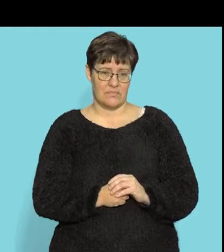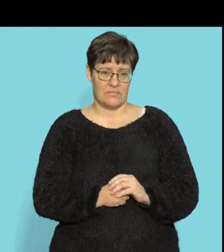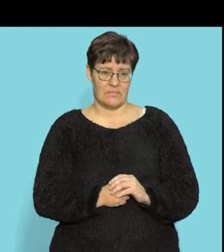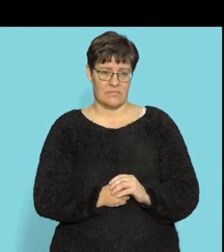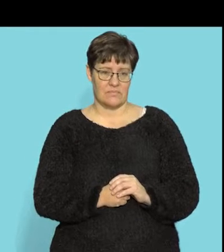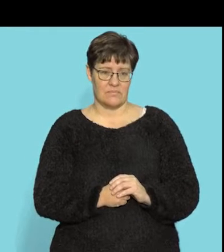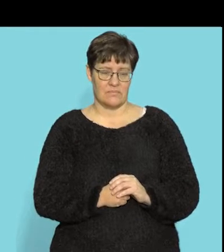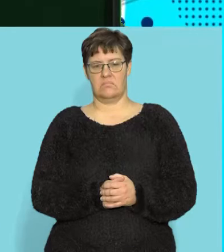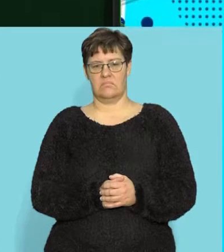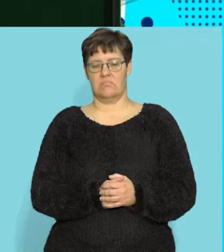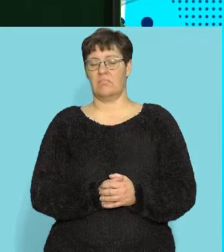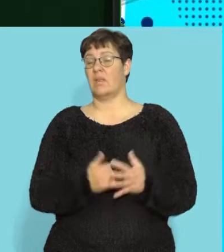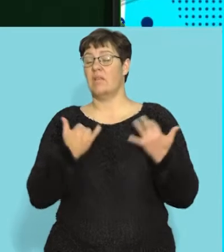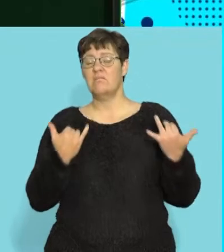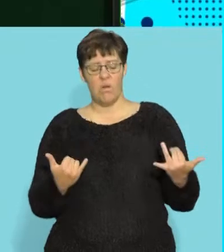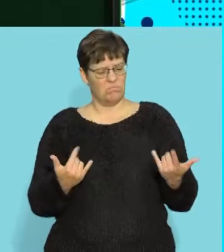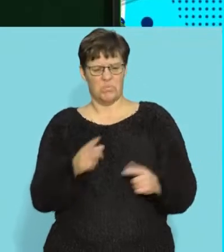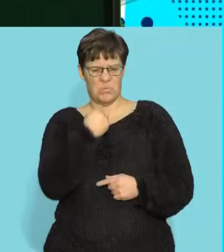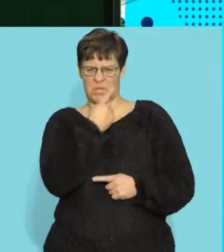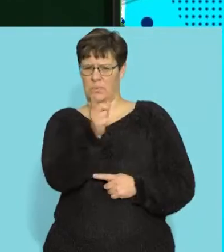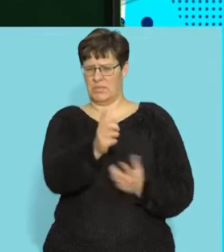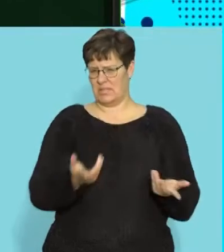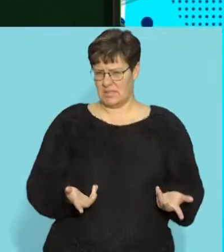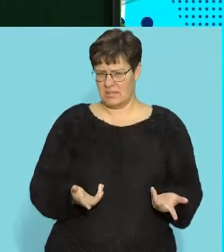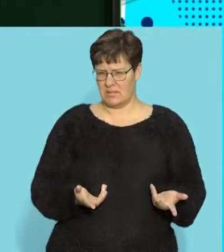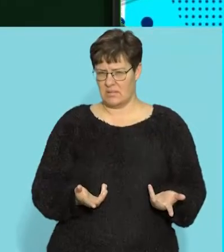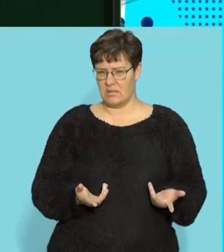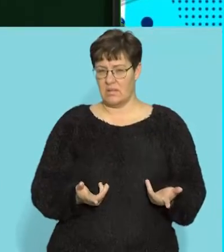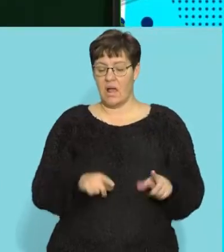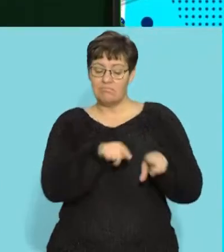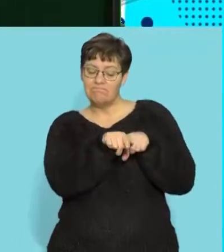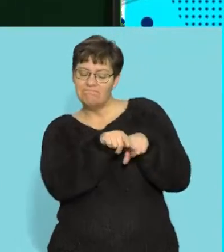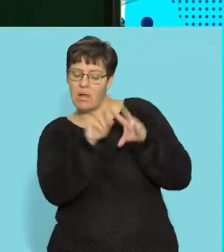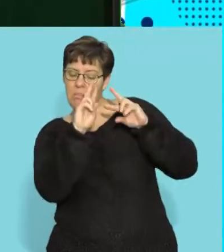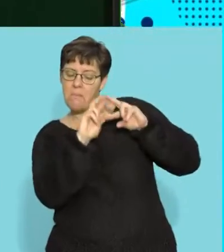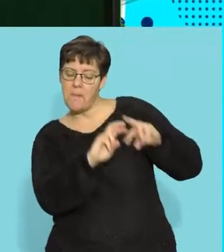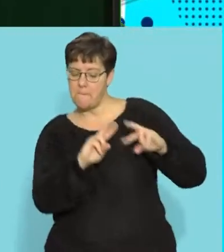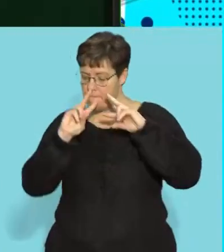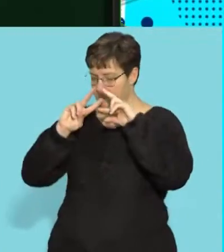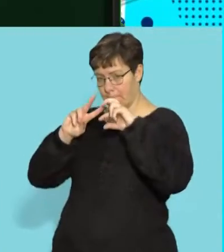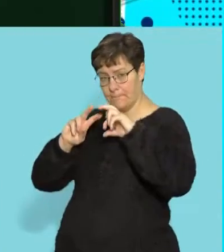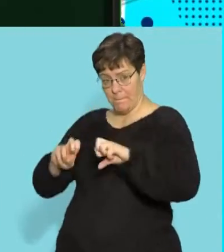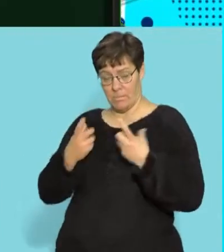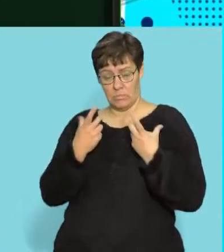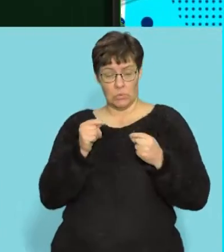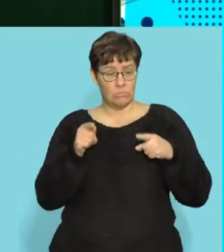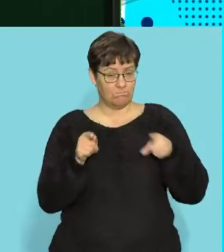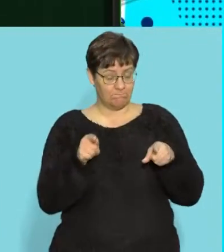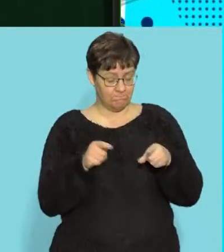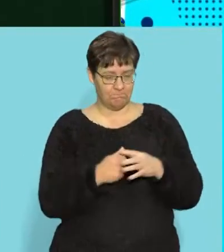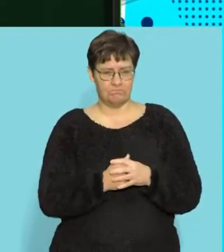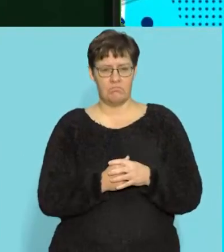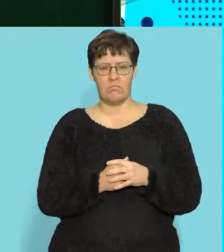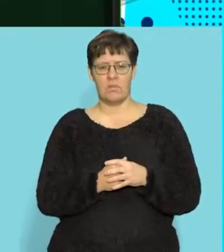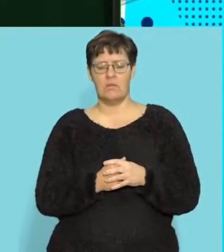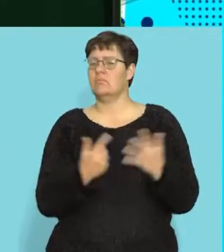simulation. Right. So we are simply saying that this experiment or this investigation that we have conducted,